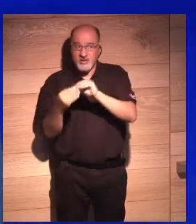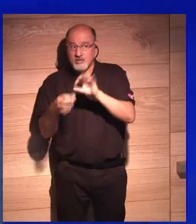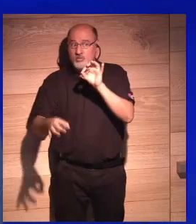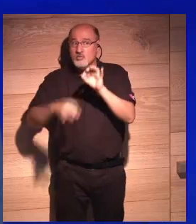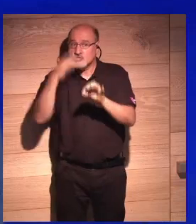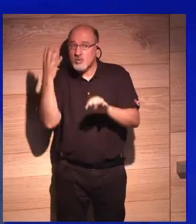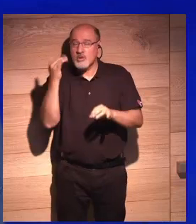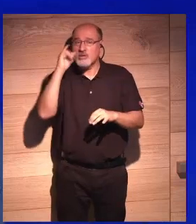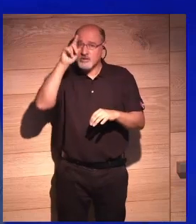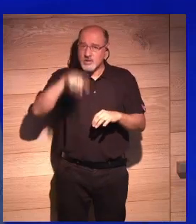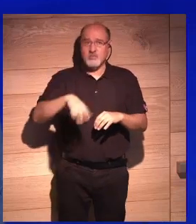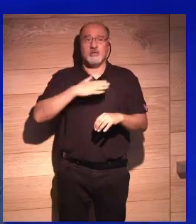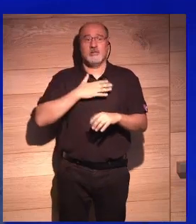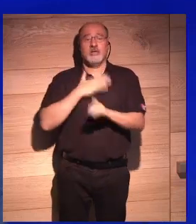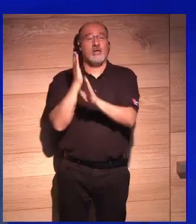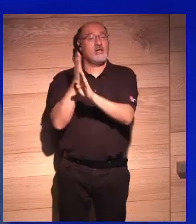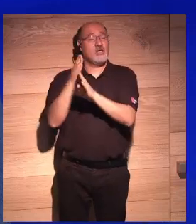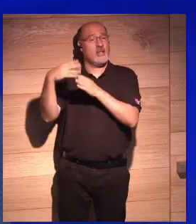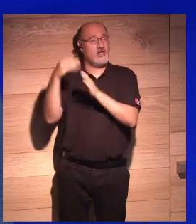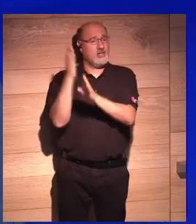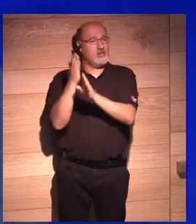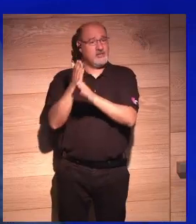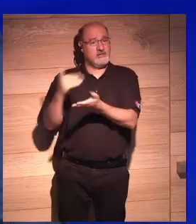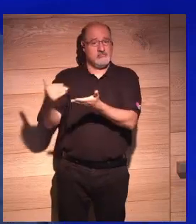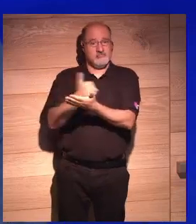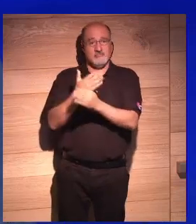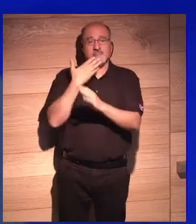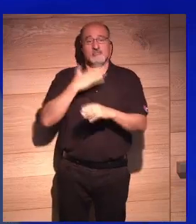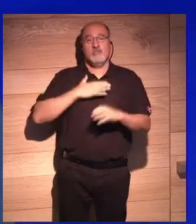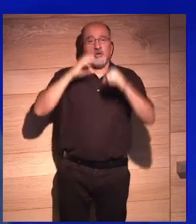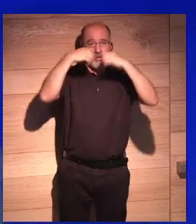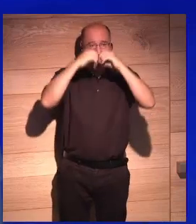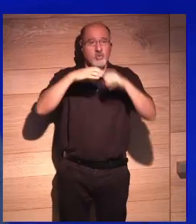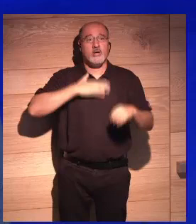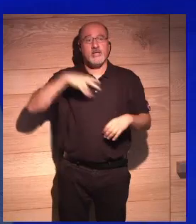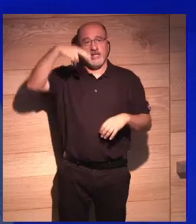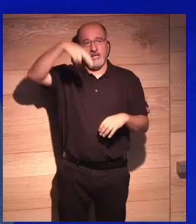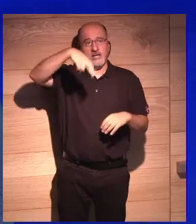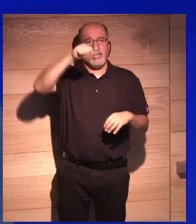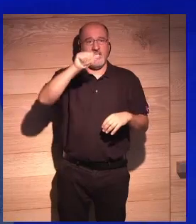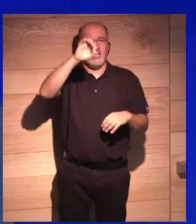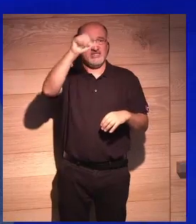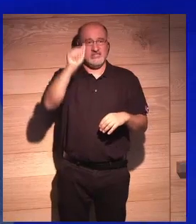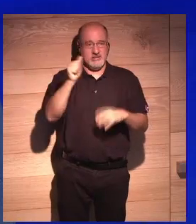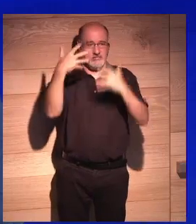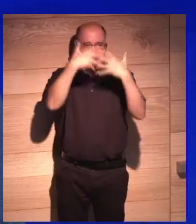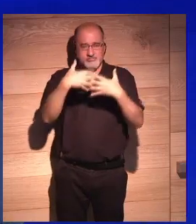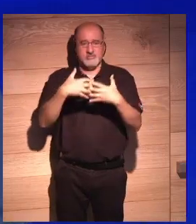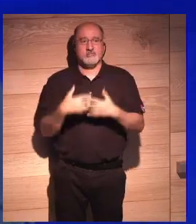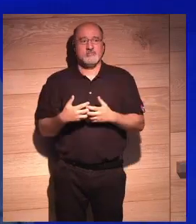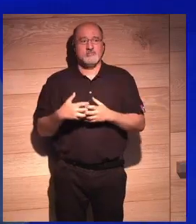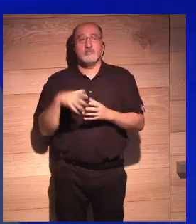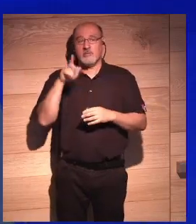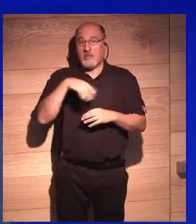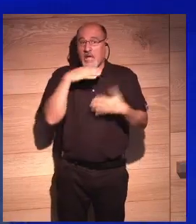And luckily, we have among our customers Google and NASA. Even NASA, we